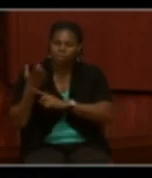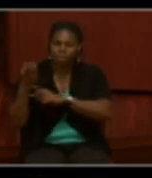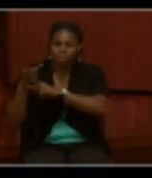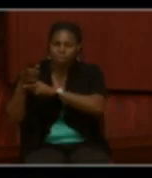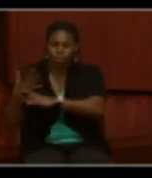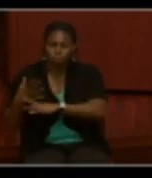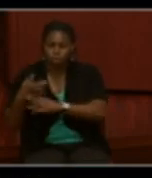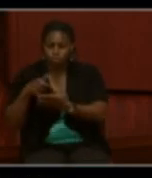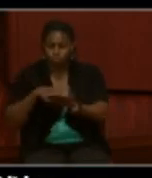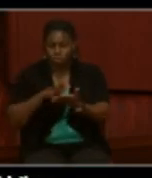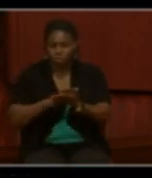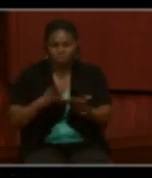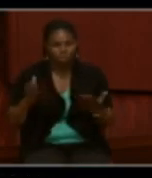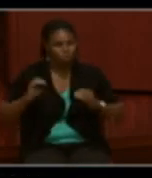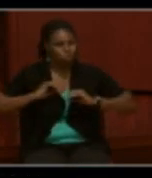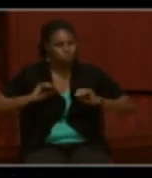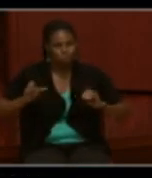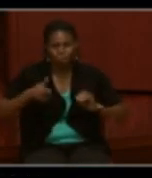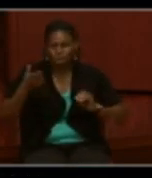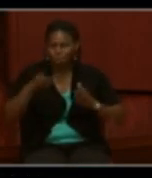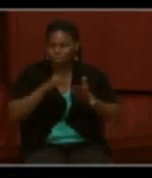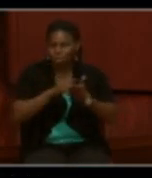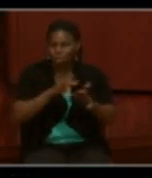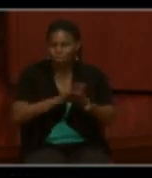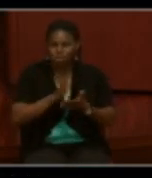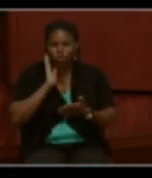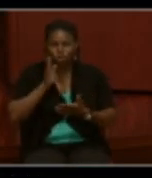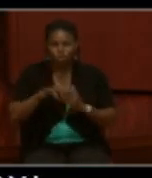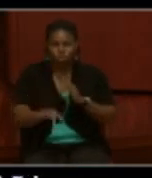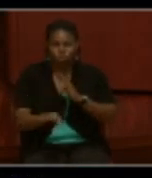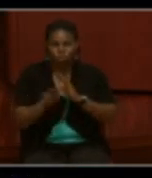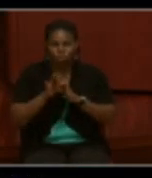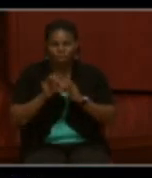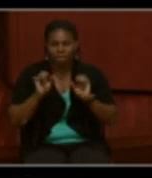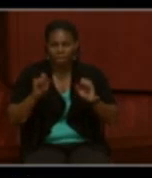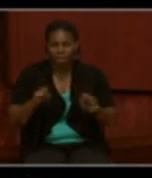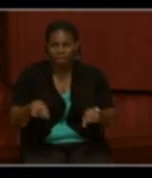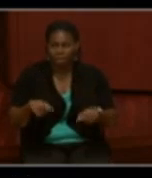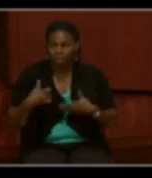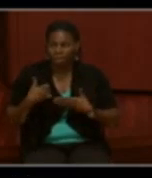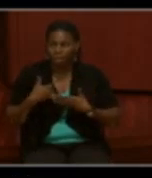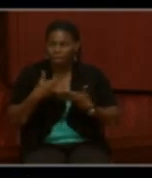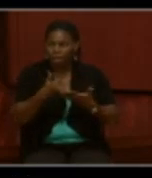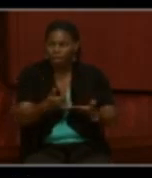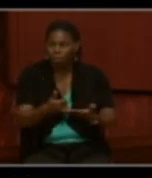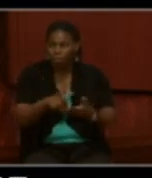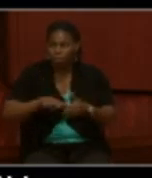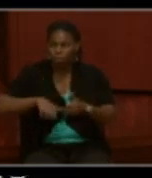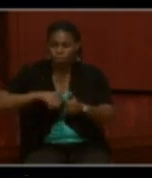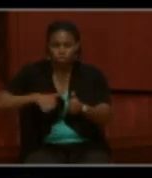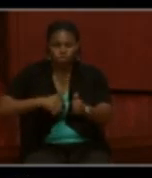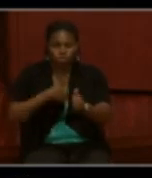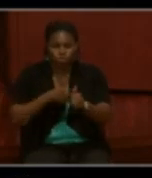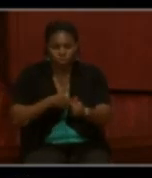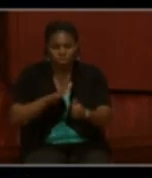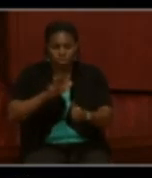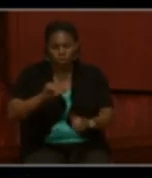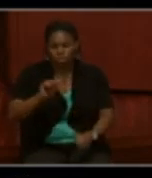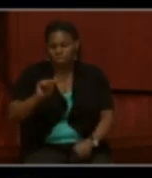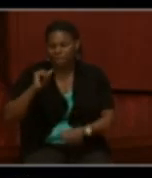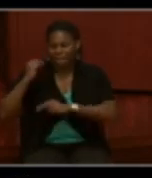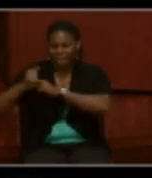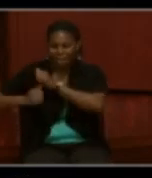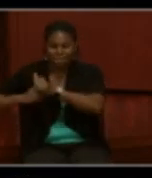no other type of documentation that you're going to find that can help you trace those particular ancestors.